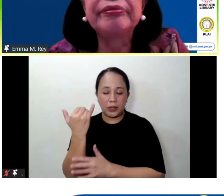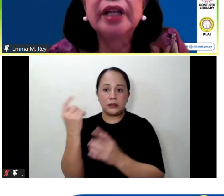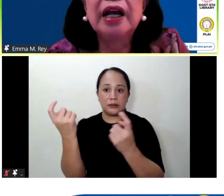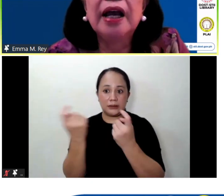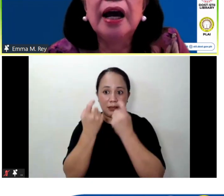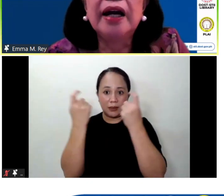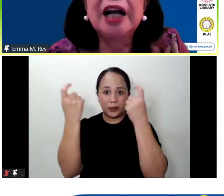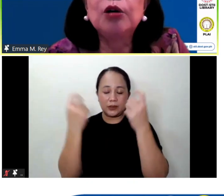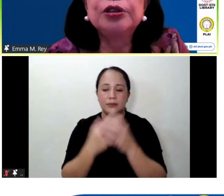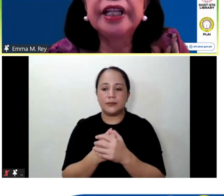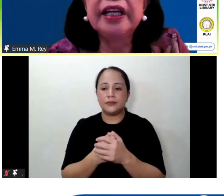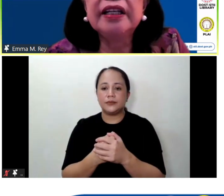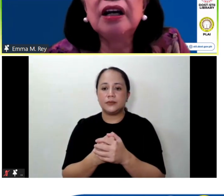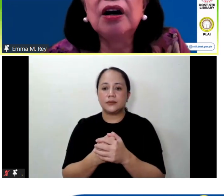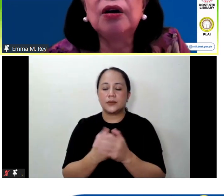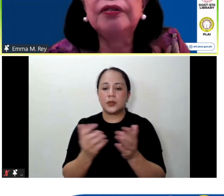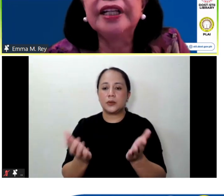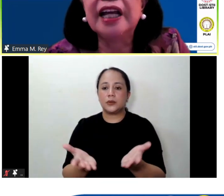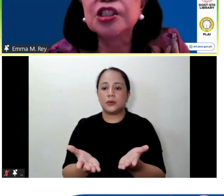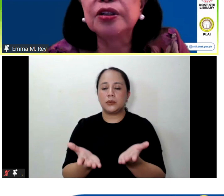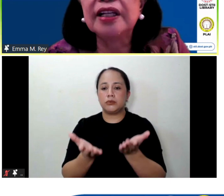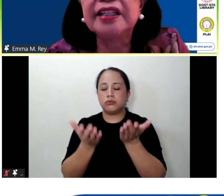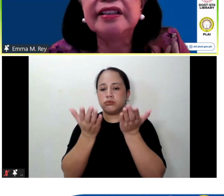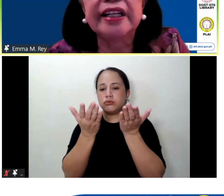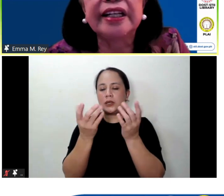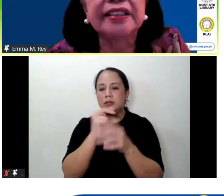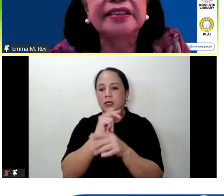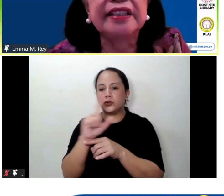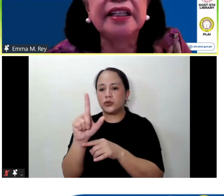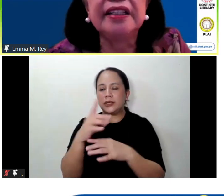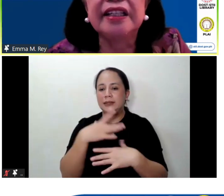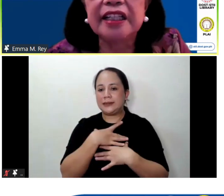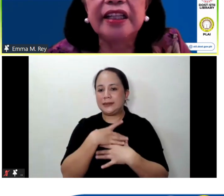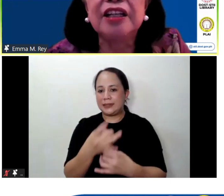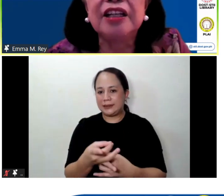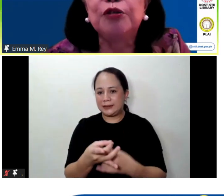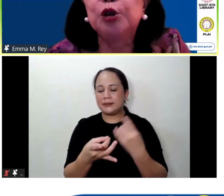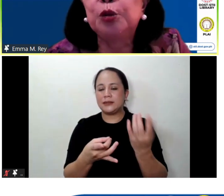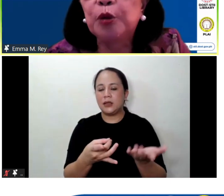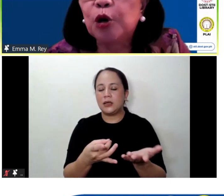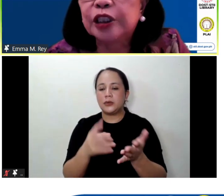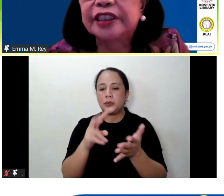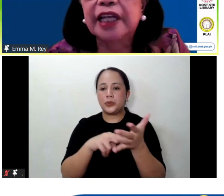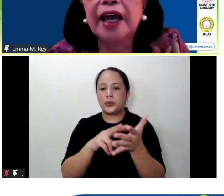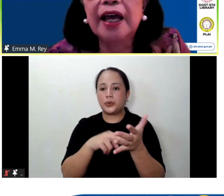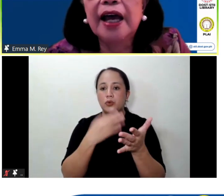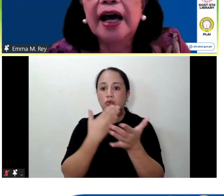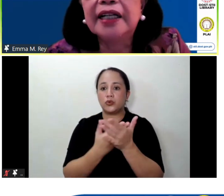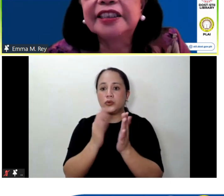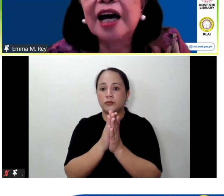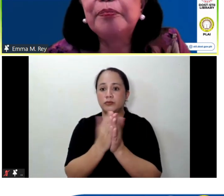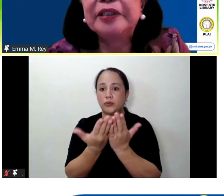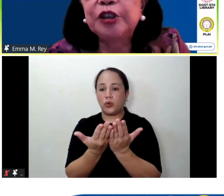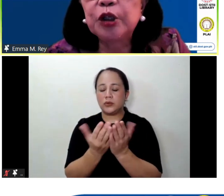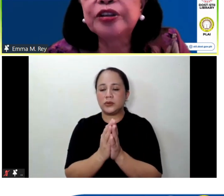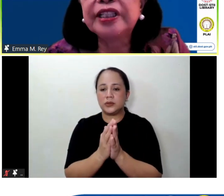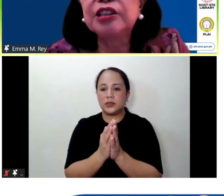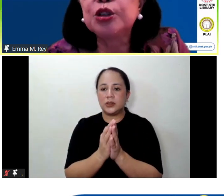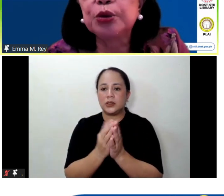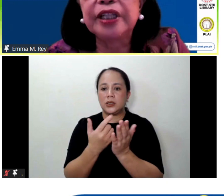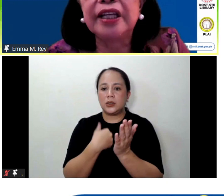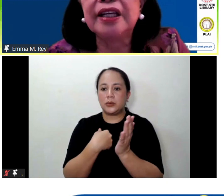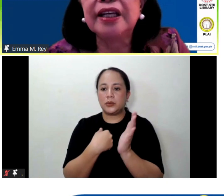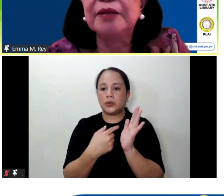celebration: arousing of a national interest in the reading of good books as a